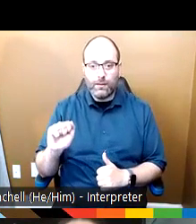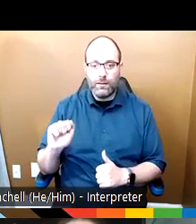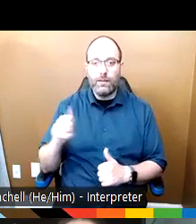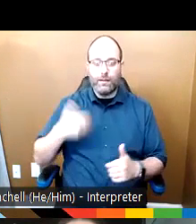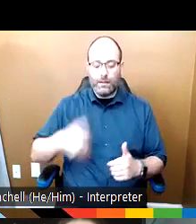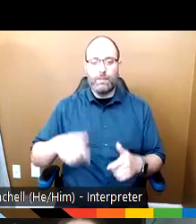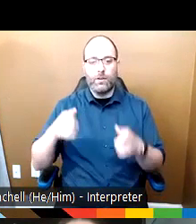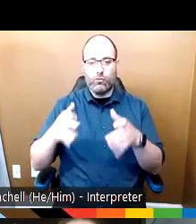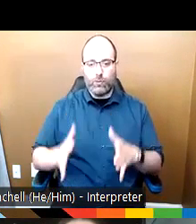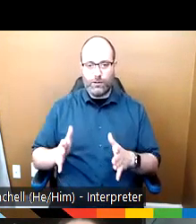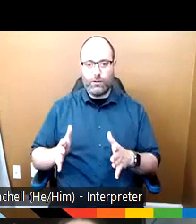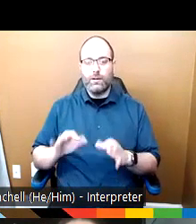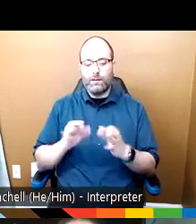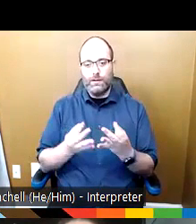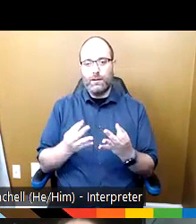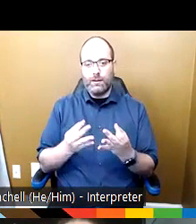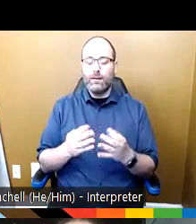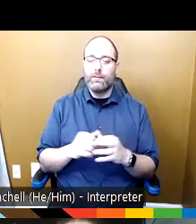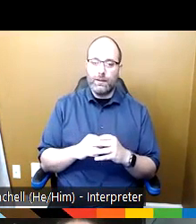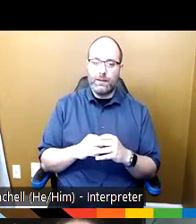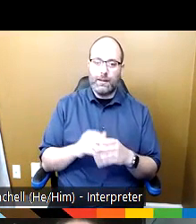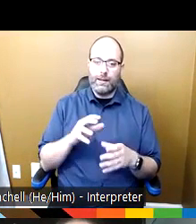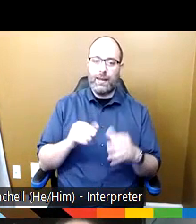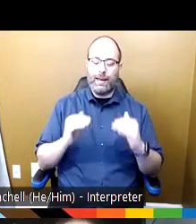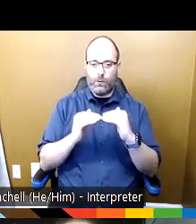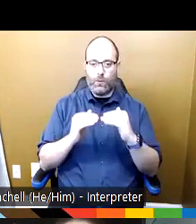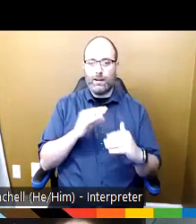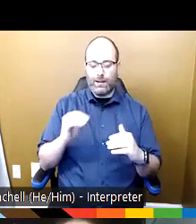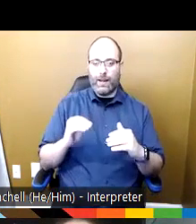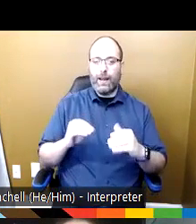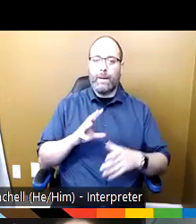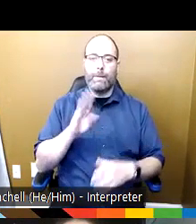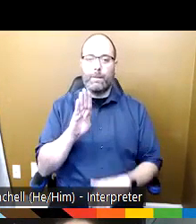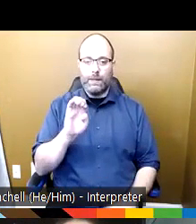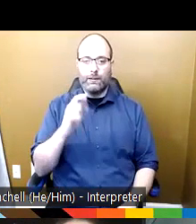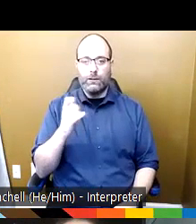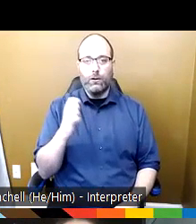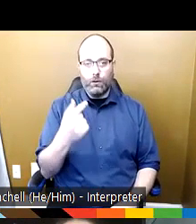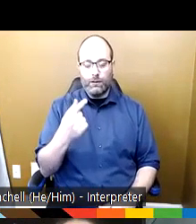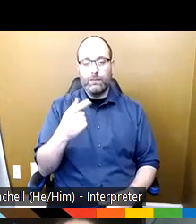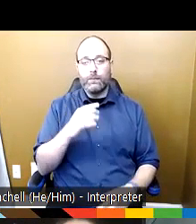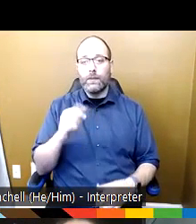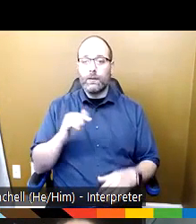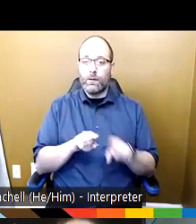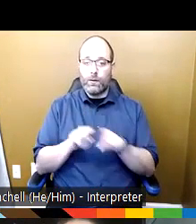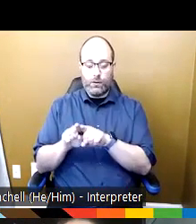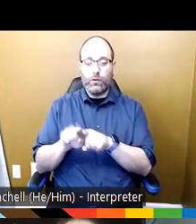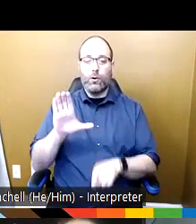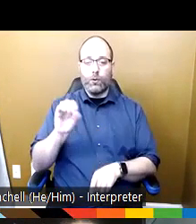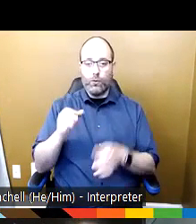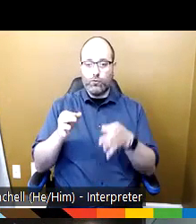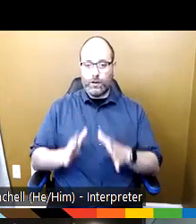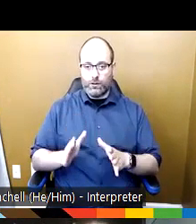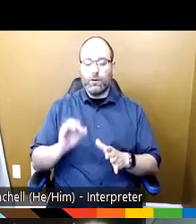the Director of Health, Equity, and Belonging at the Yale Program on Recovery and Community Health, as well as the co-director of the